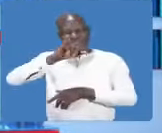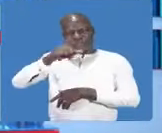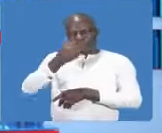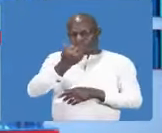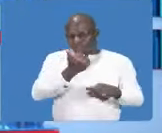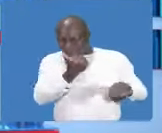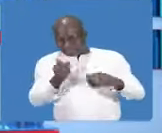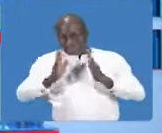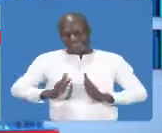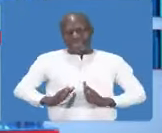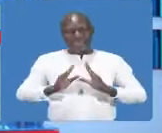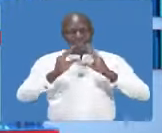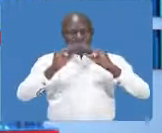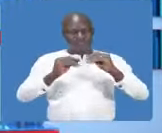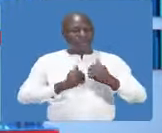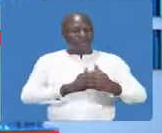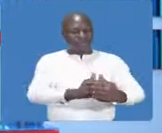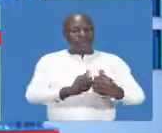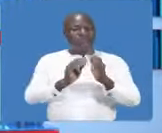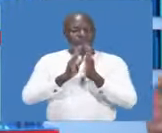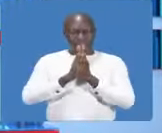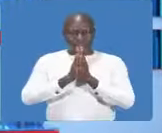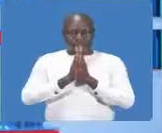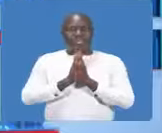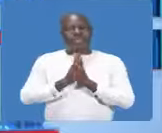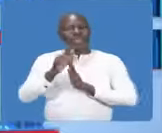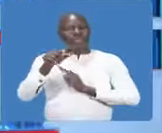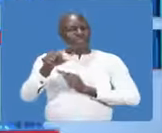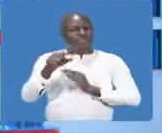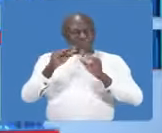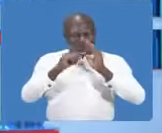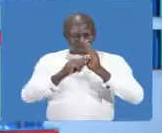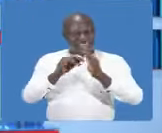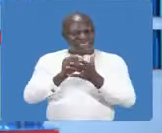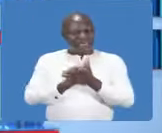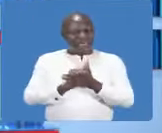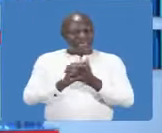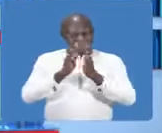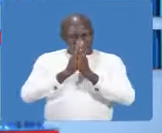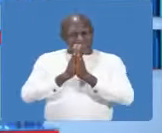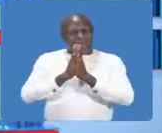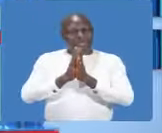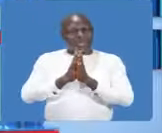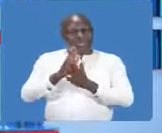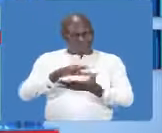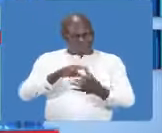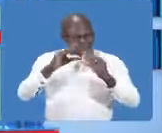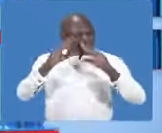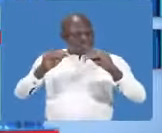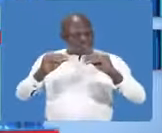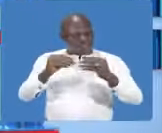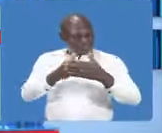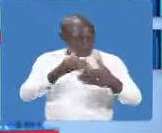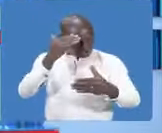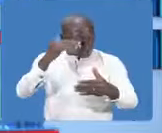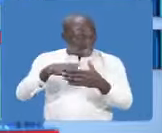no me nuadɔfo awutie me ɛka kyerɛ wo sɛ mpaebɔ sɛ ɛno nso yɛkyerɛ yɛn ne yɛhu